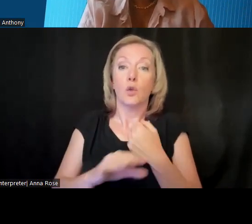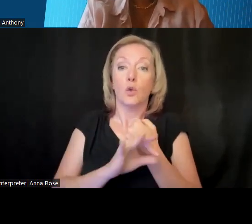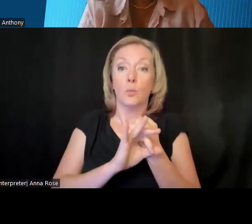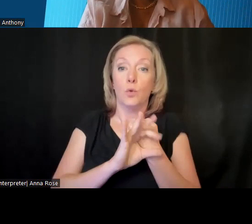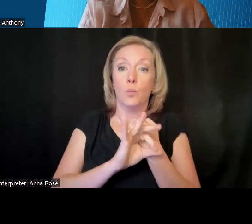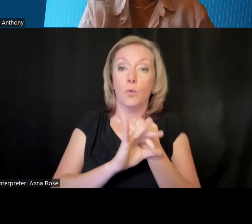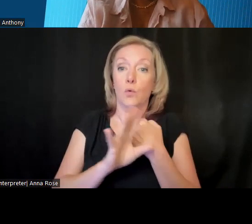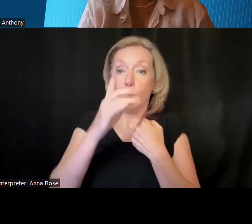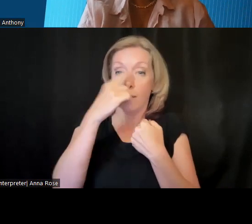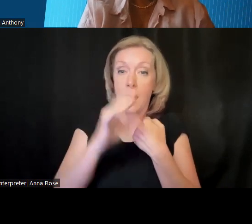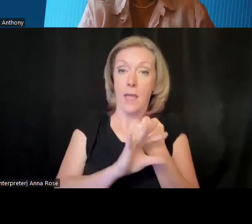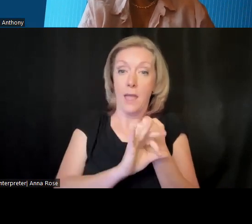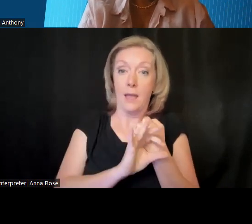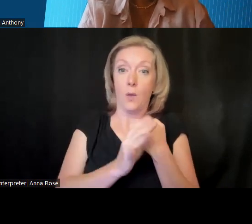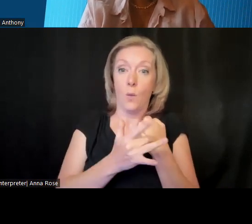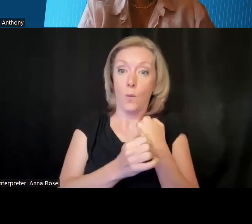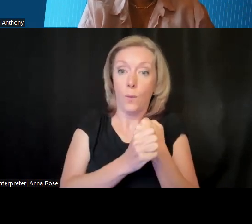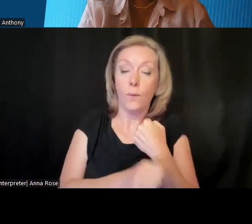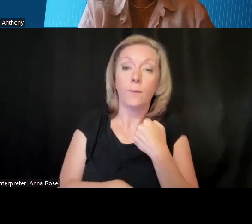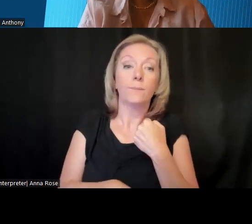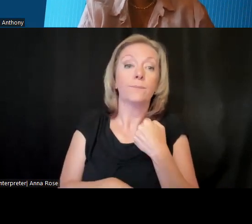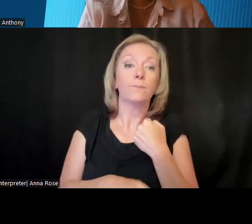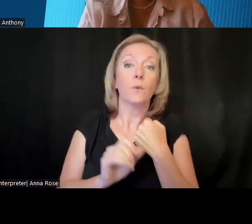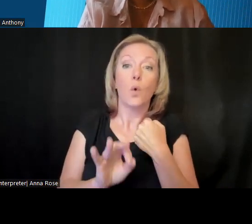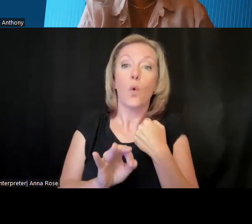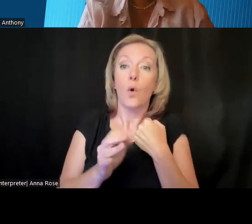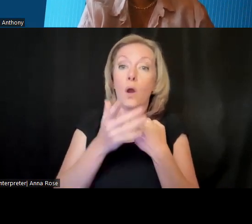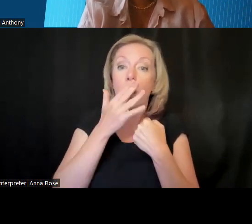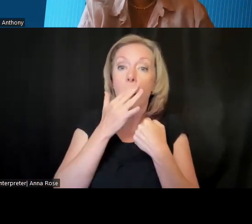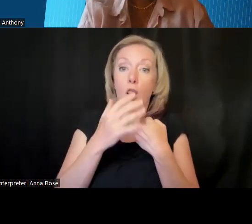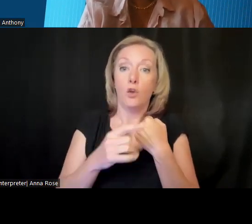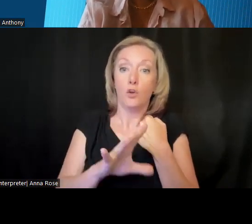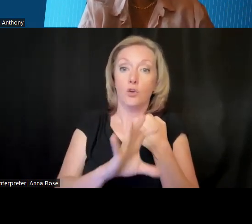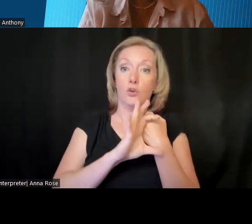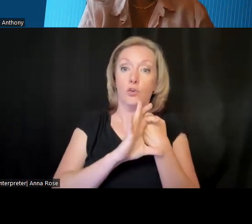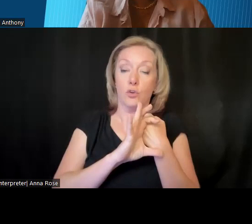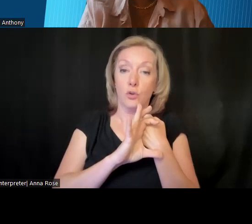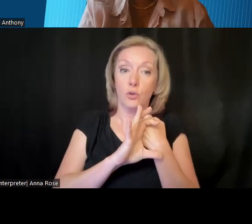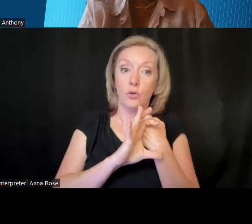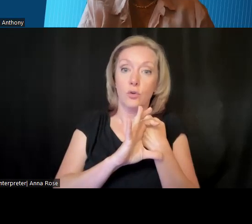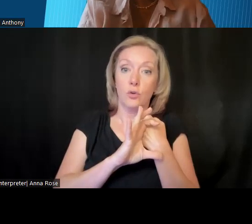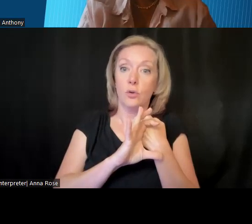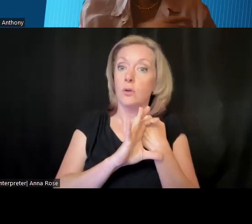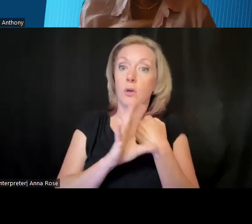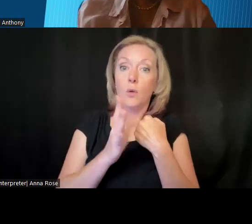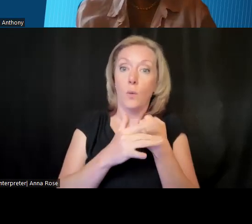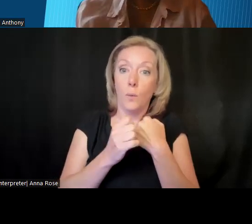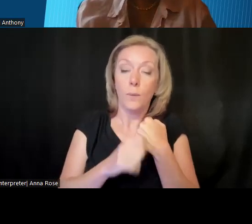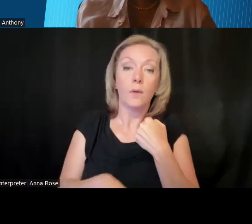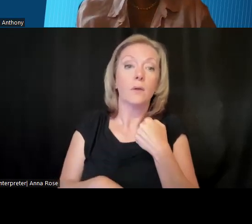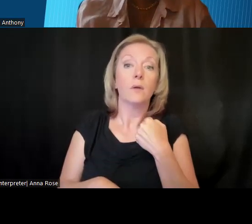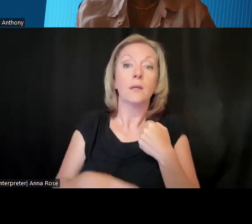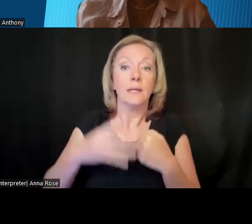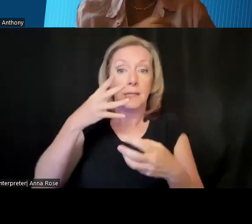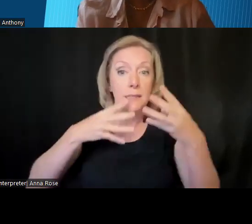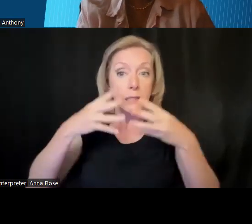black center of our eye, absence of clear or full irises, which is the eye part of our eye that gives us the color, persistent tearing